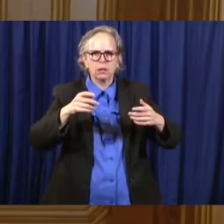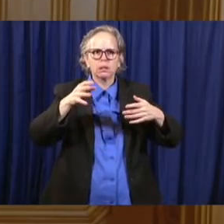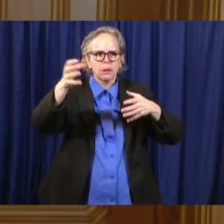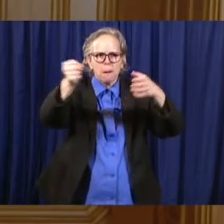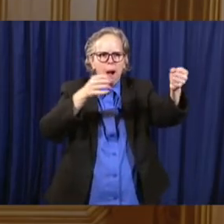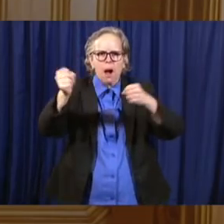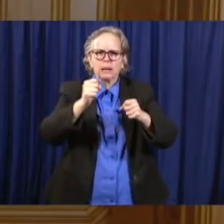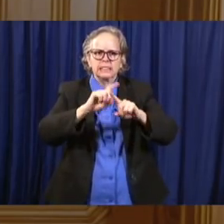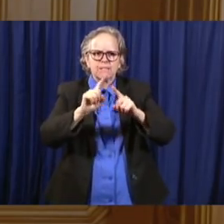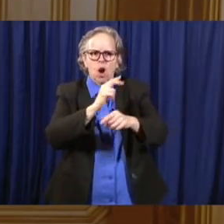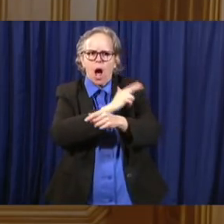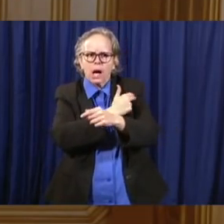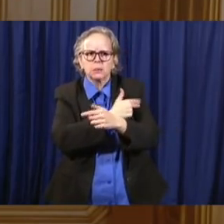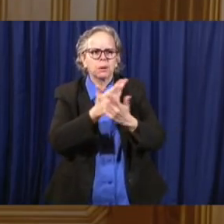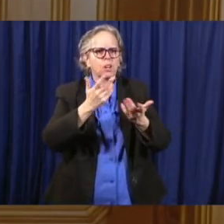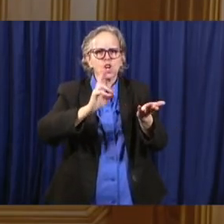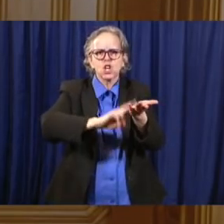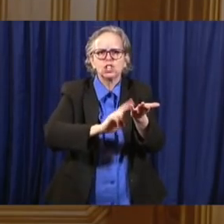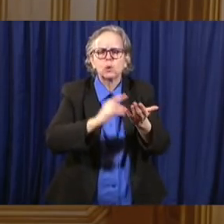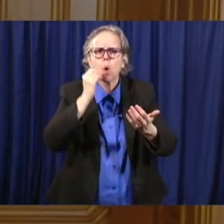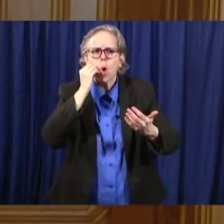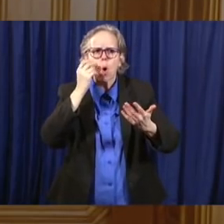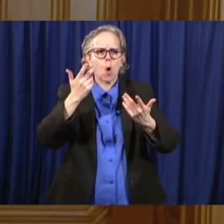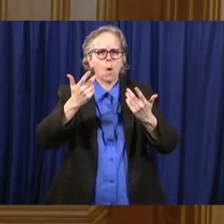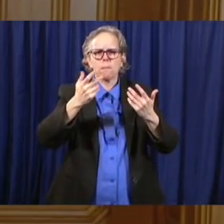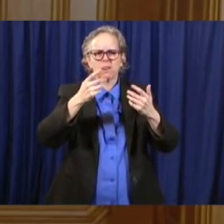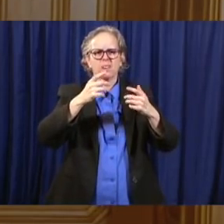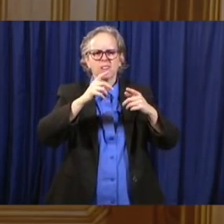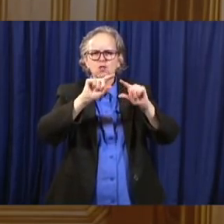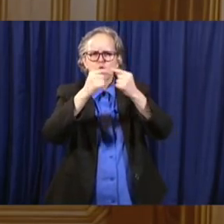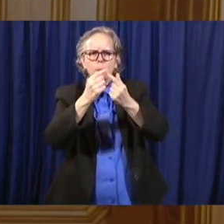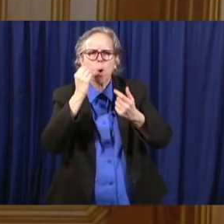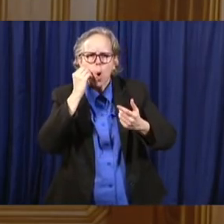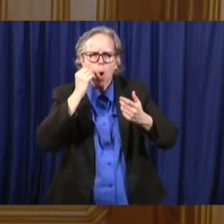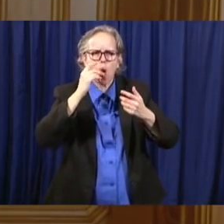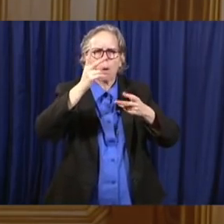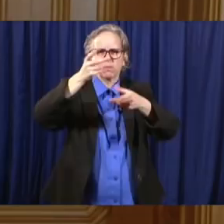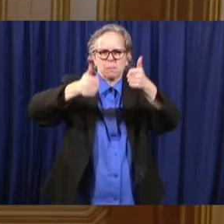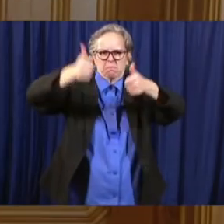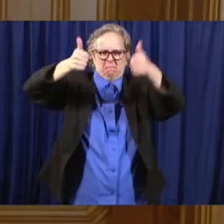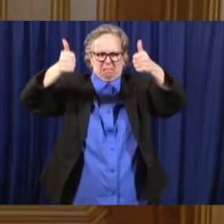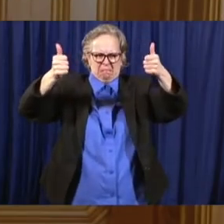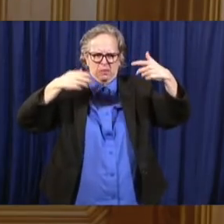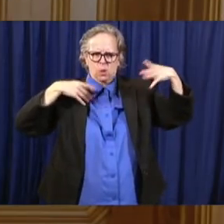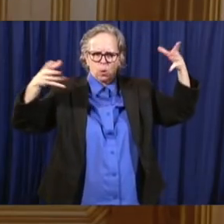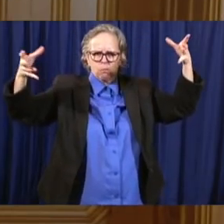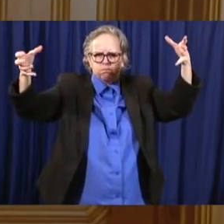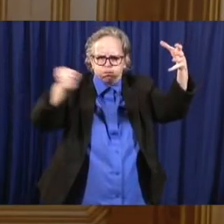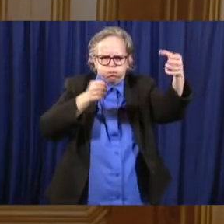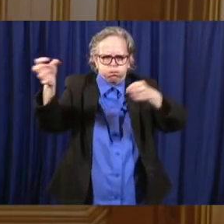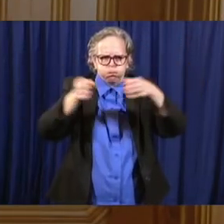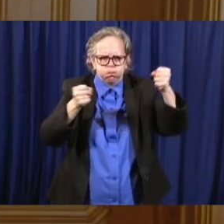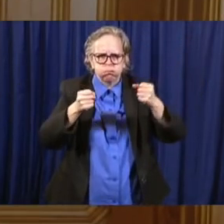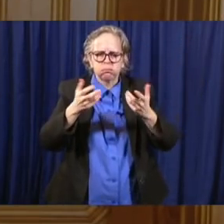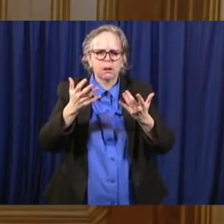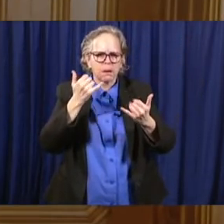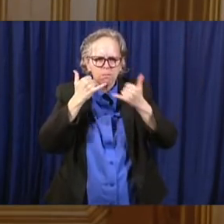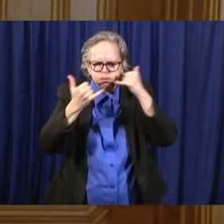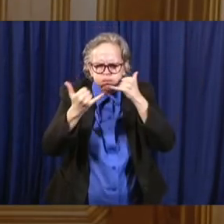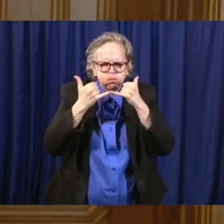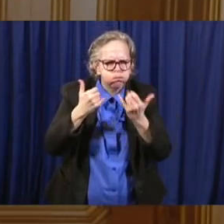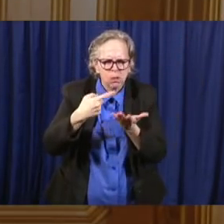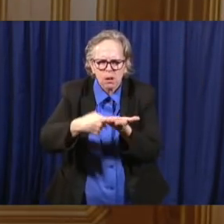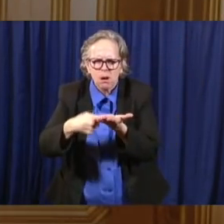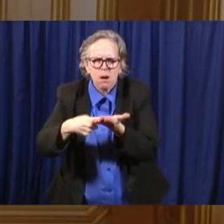hospitals, nursing homes, congregate care facilities, all on a phone call. And